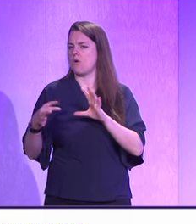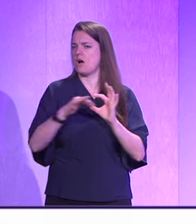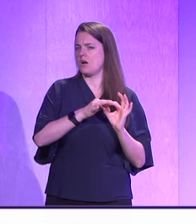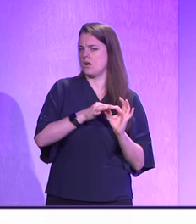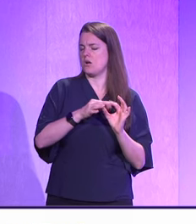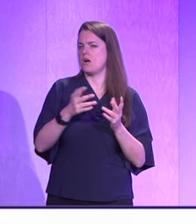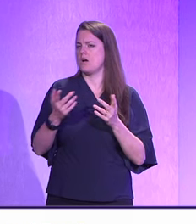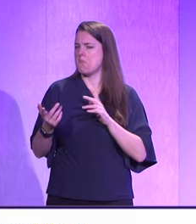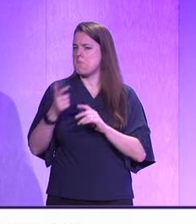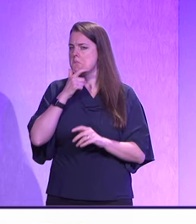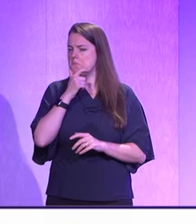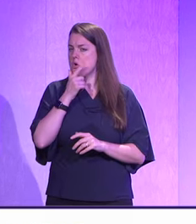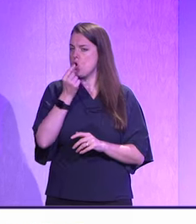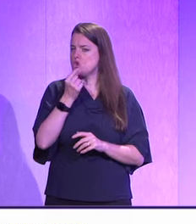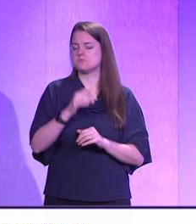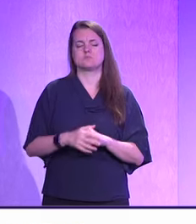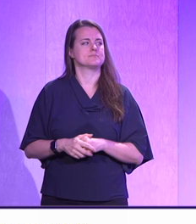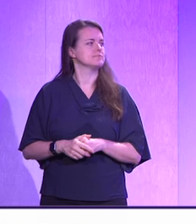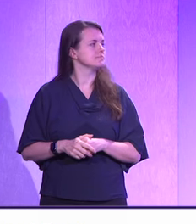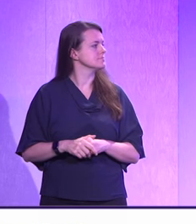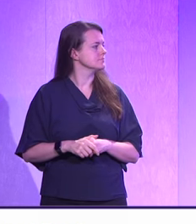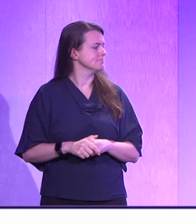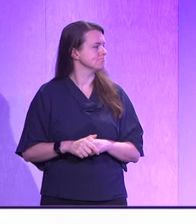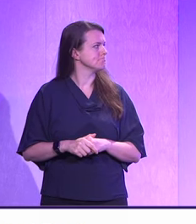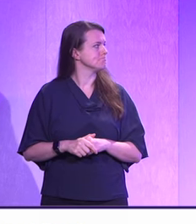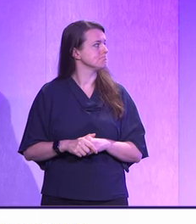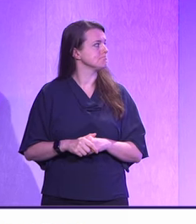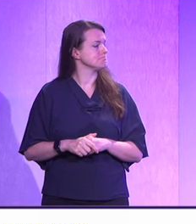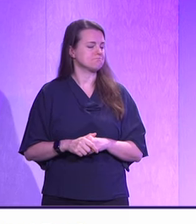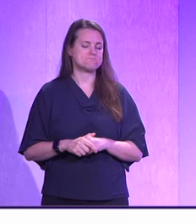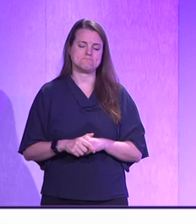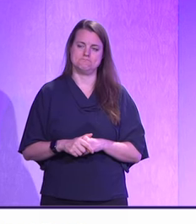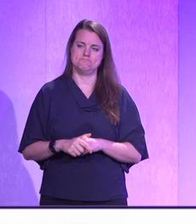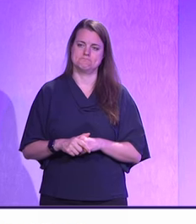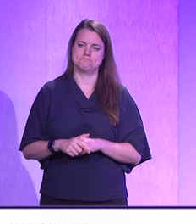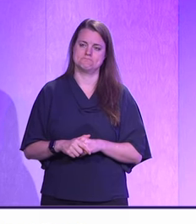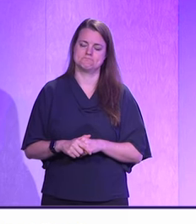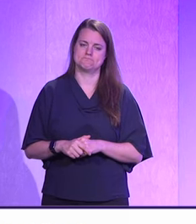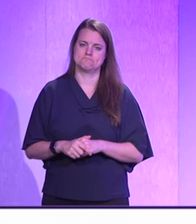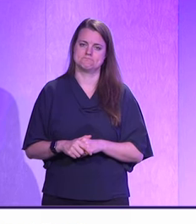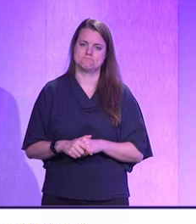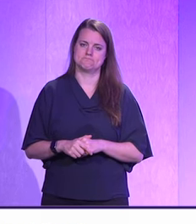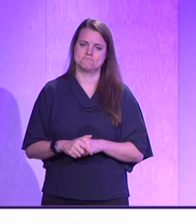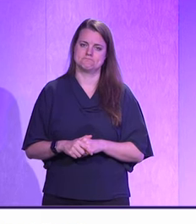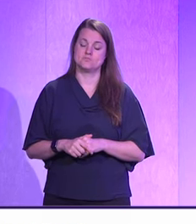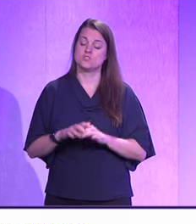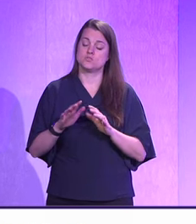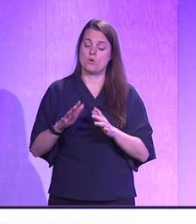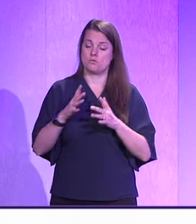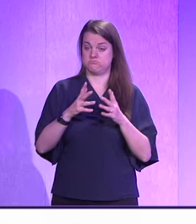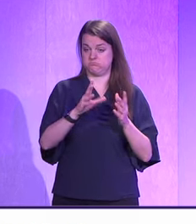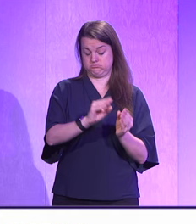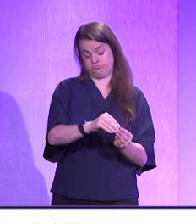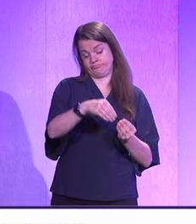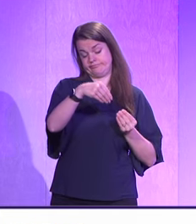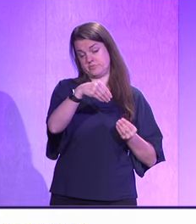Would it reduce the block account? So we've got the purpose of thinking through the improvement of these metrics is now